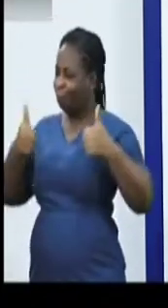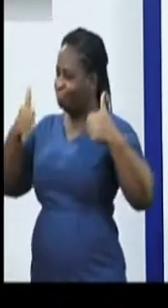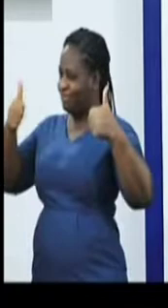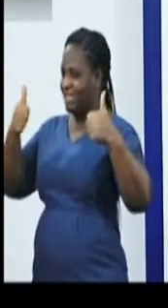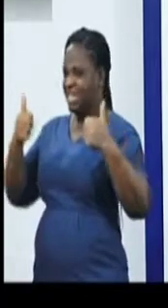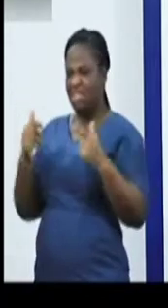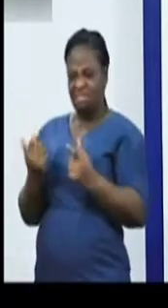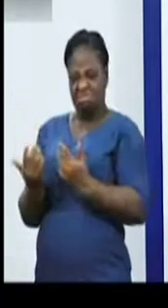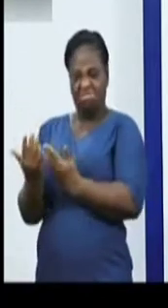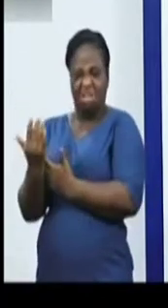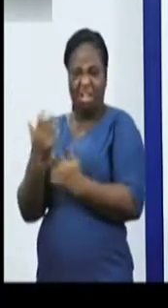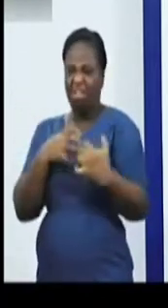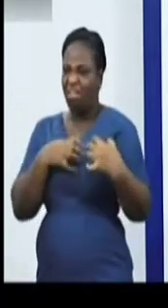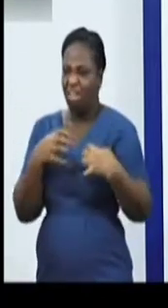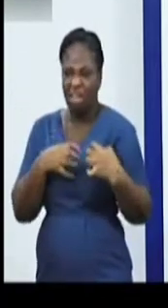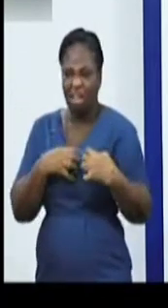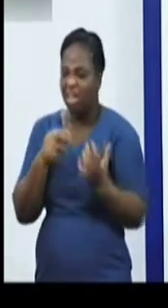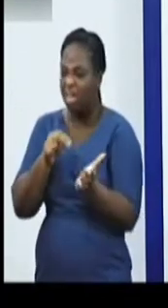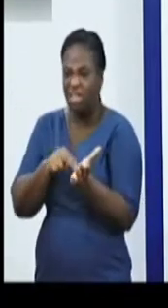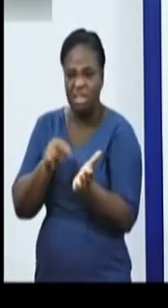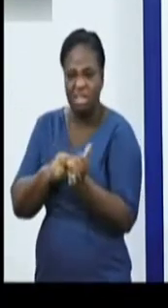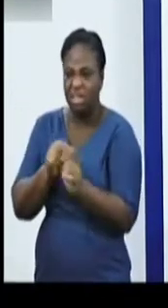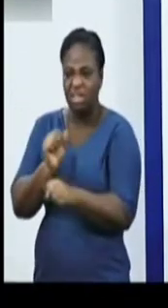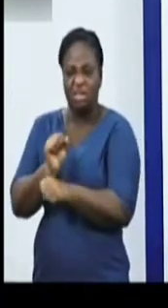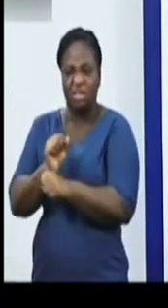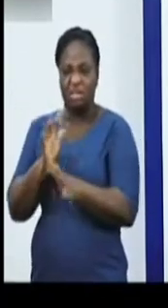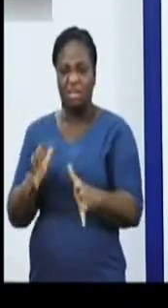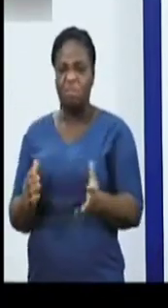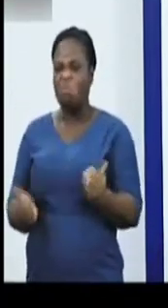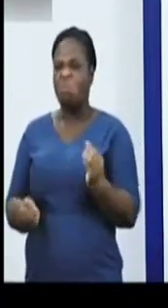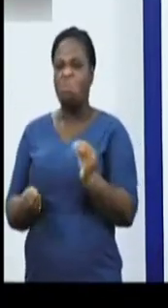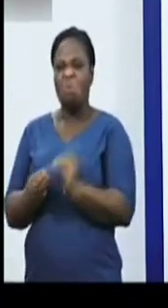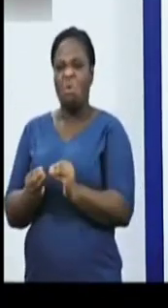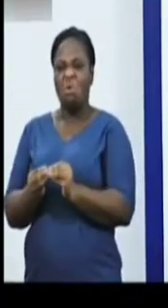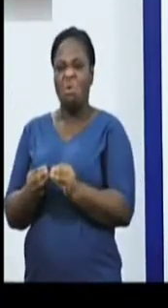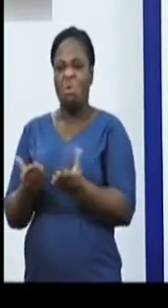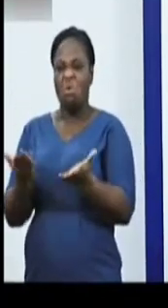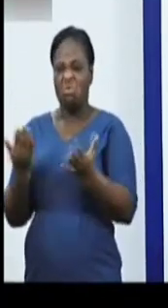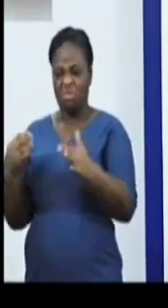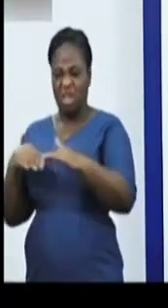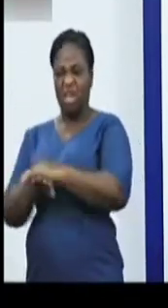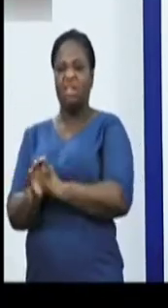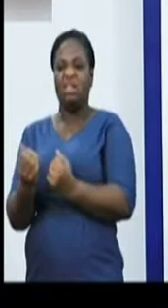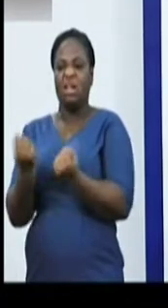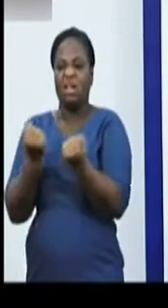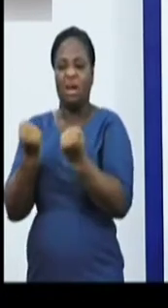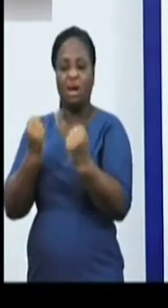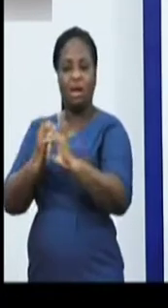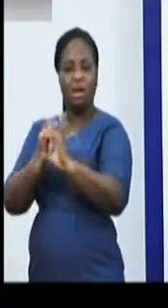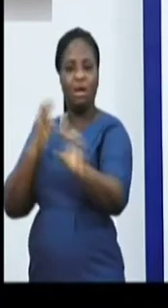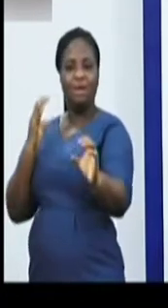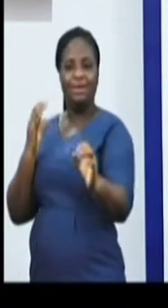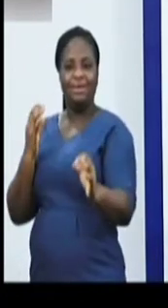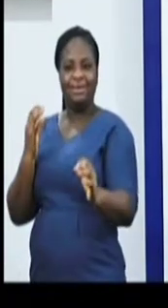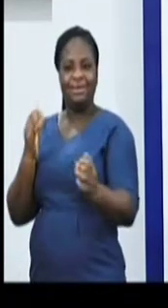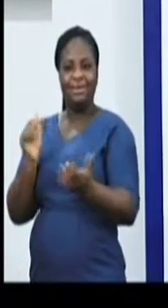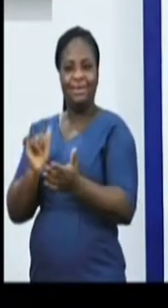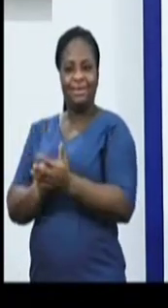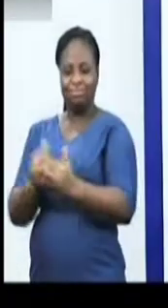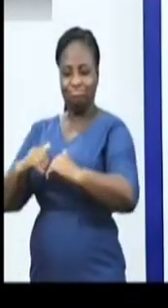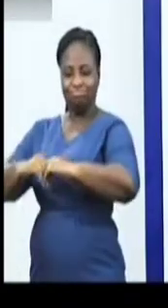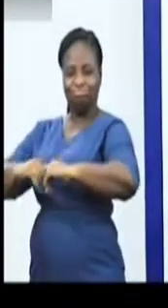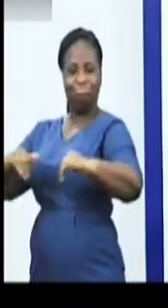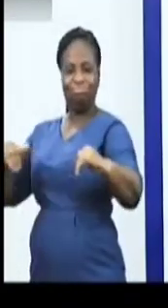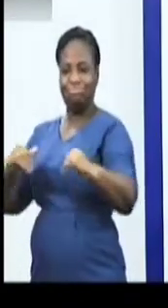there were complaints of health workers, a lot of them trying to go on a bus that would break the social